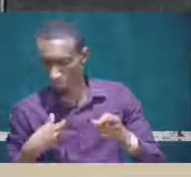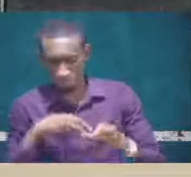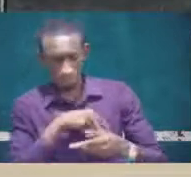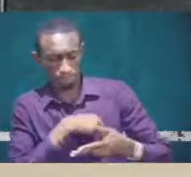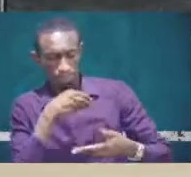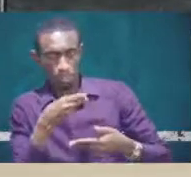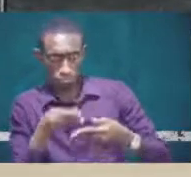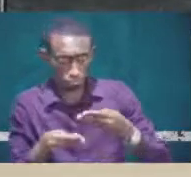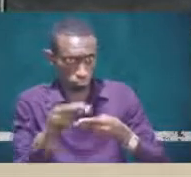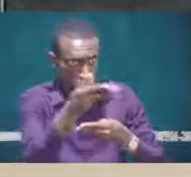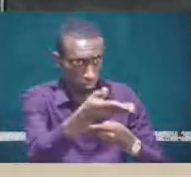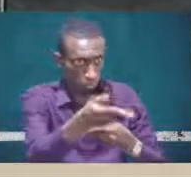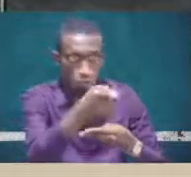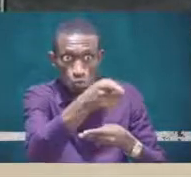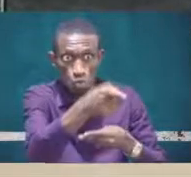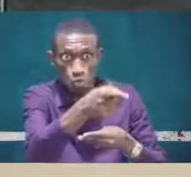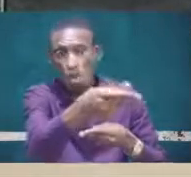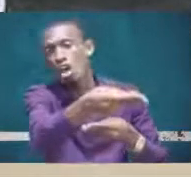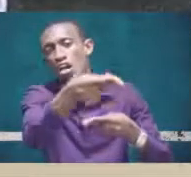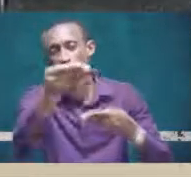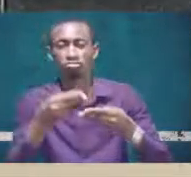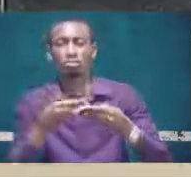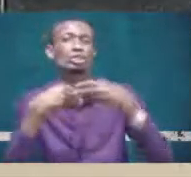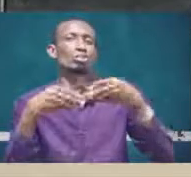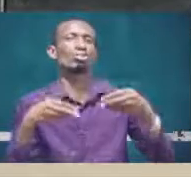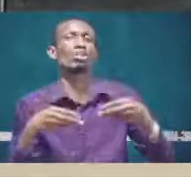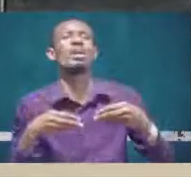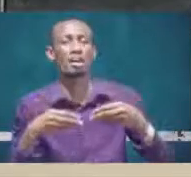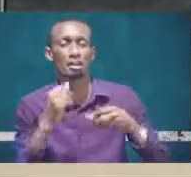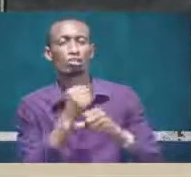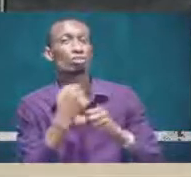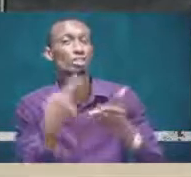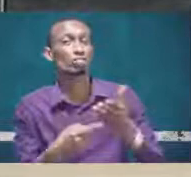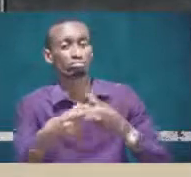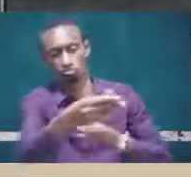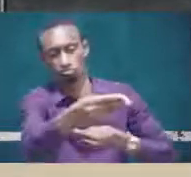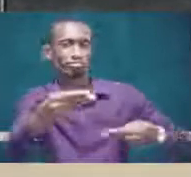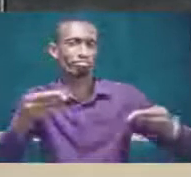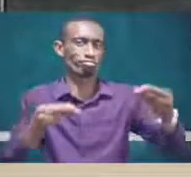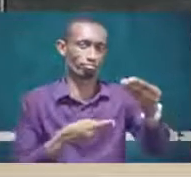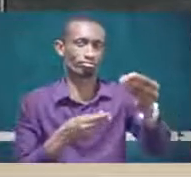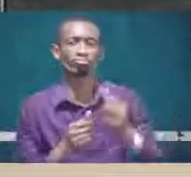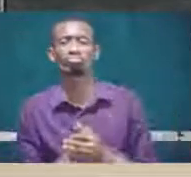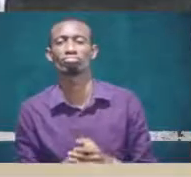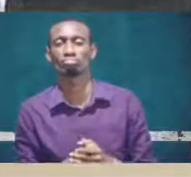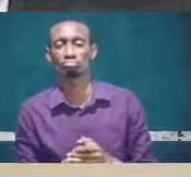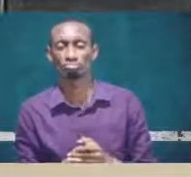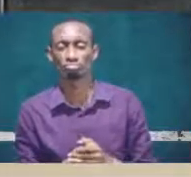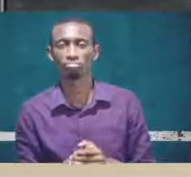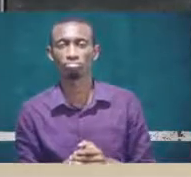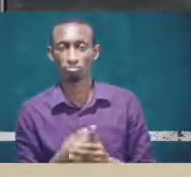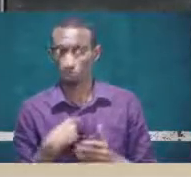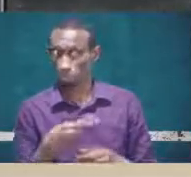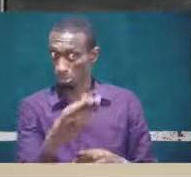out money to the seller, and the seller will give you the commodity. You're exchanging. You're giving the seller money, and the seller is giving you